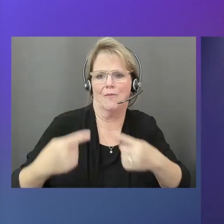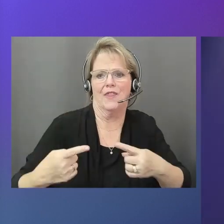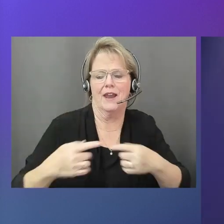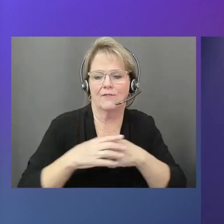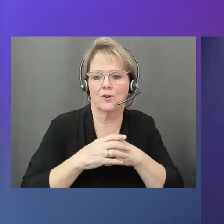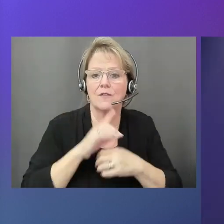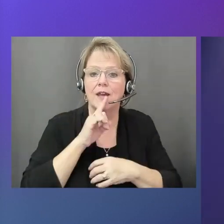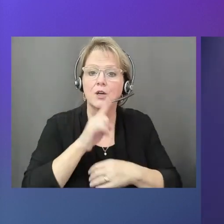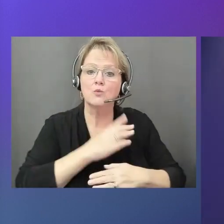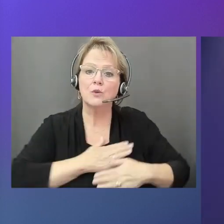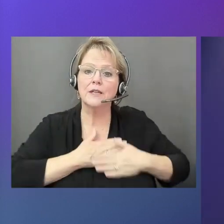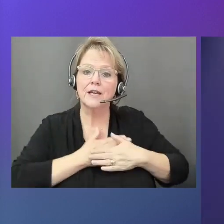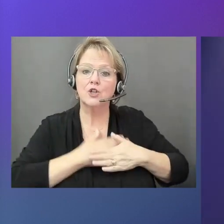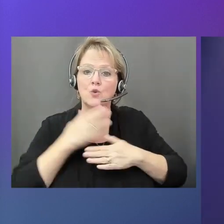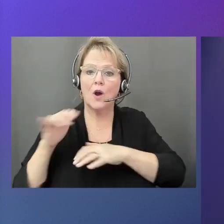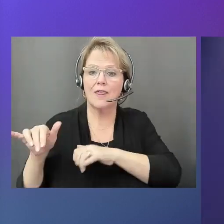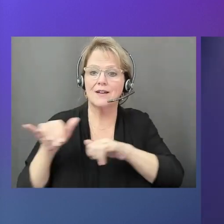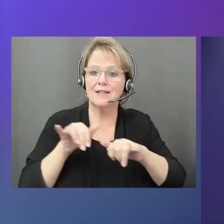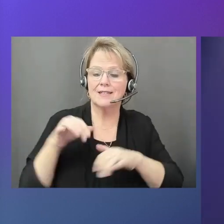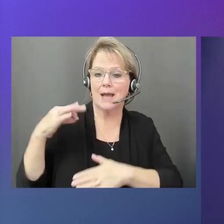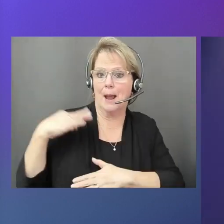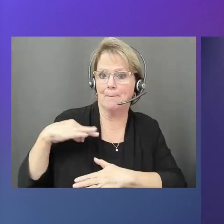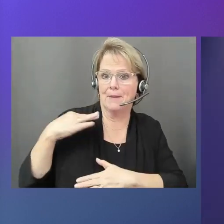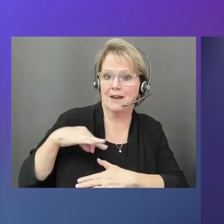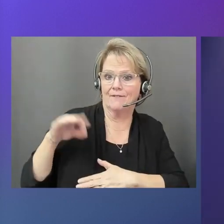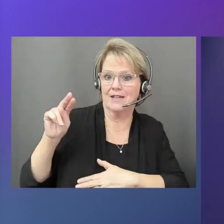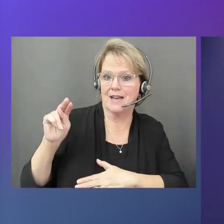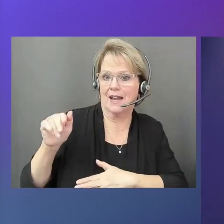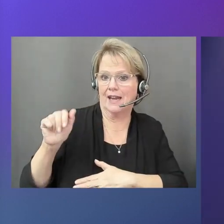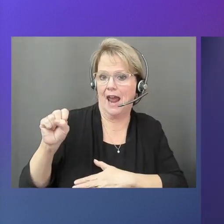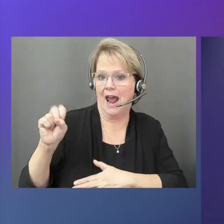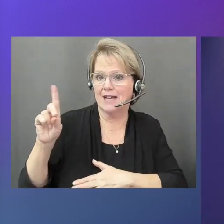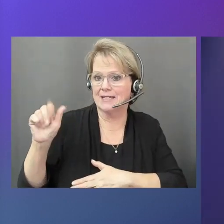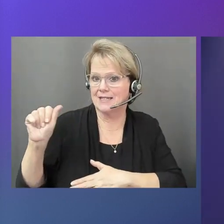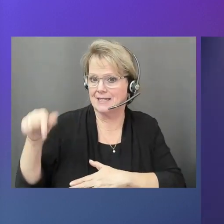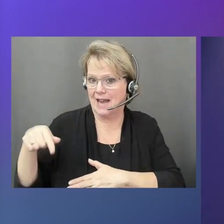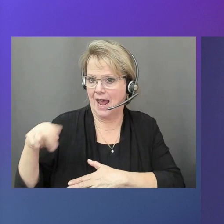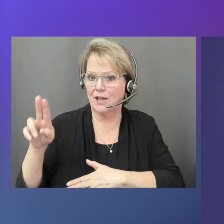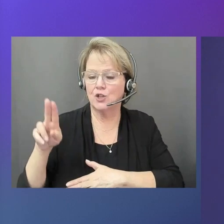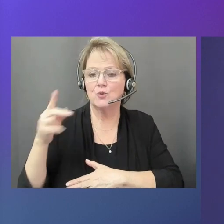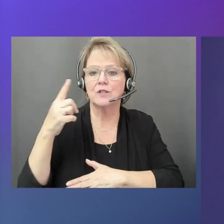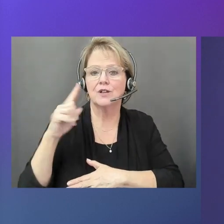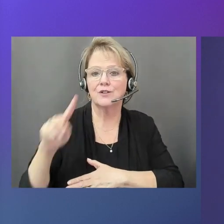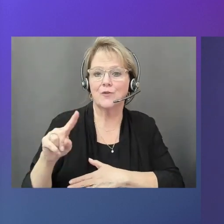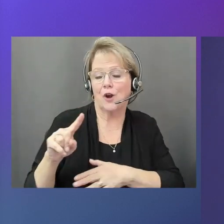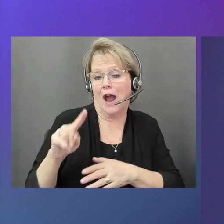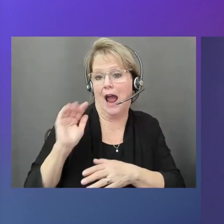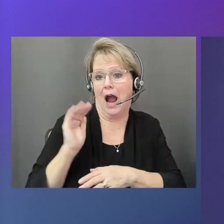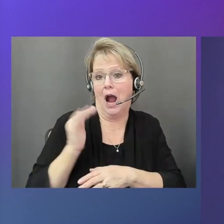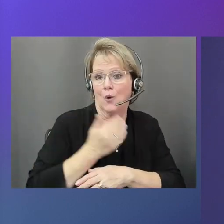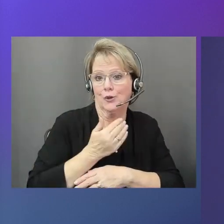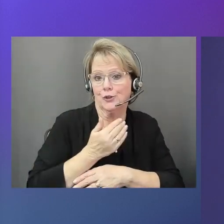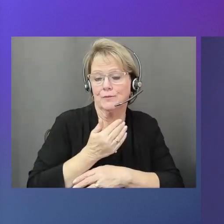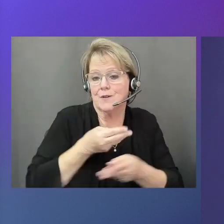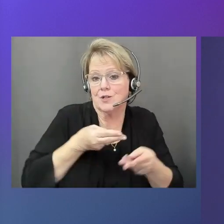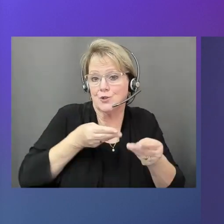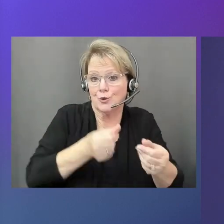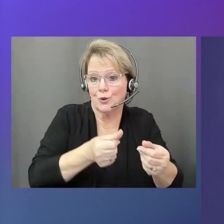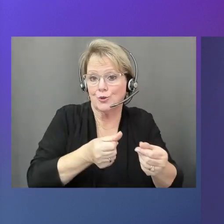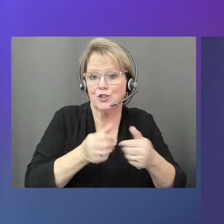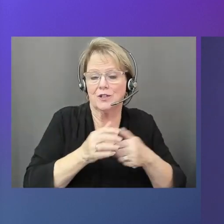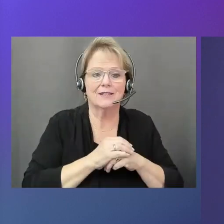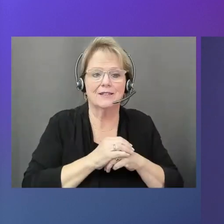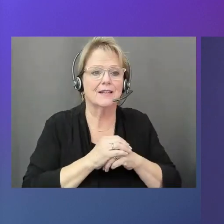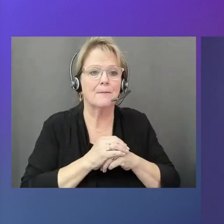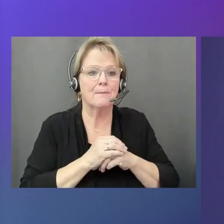enjoy the same benefits that NASDAQ does by relying on our infrastructure solutions that we've built. Okay, that's awesome. So we've talked about